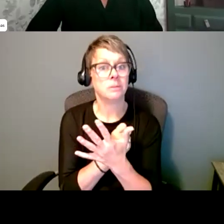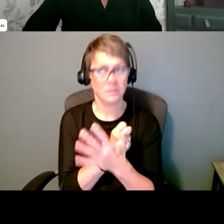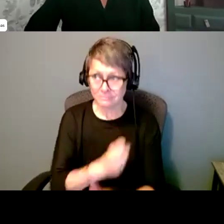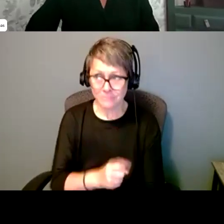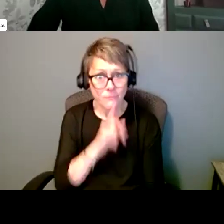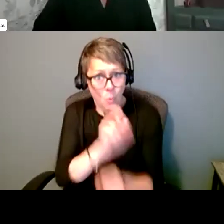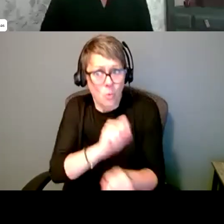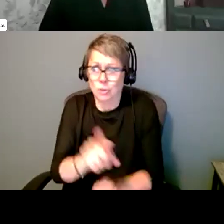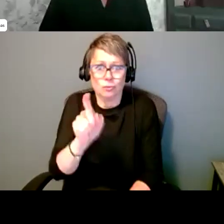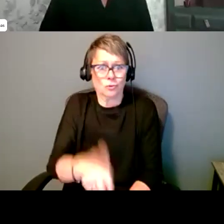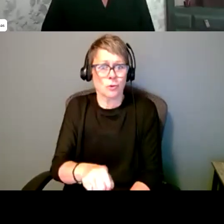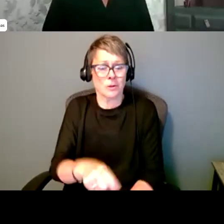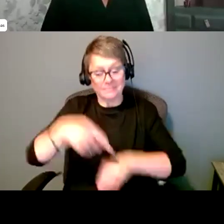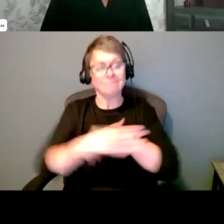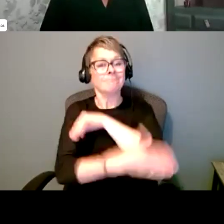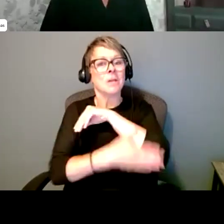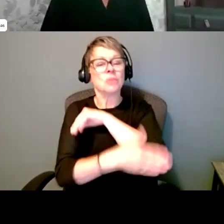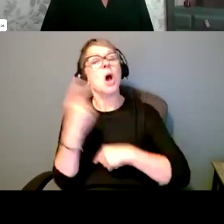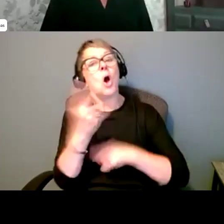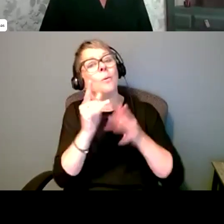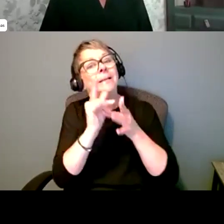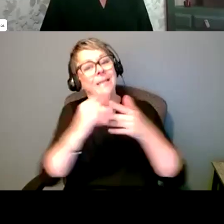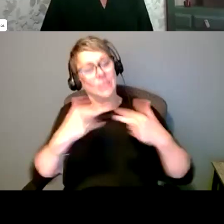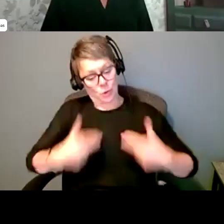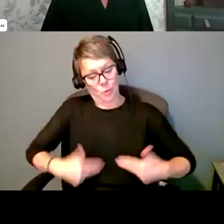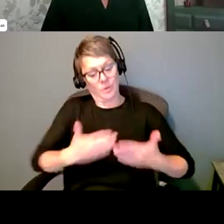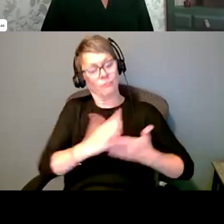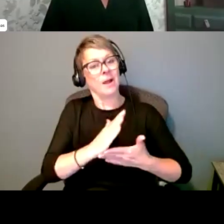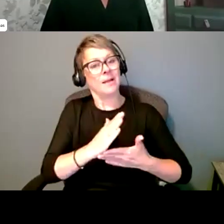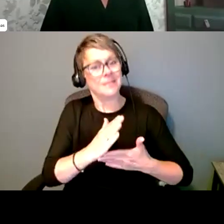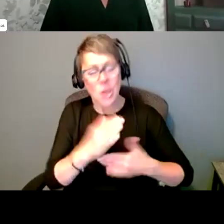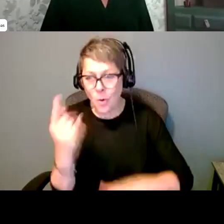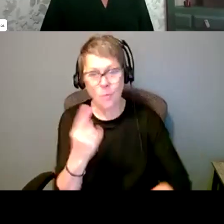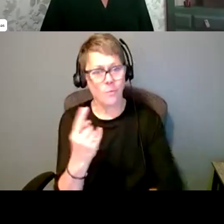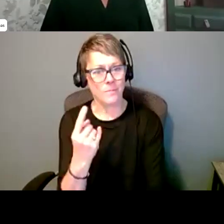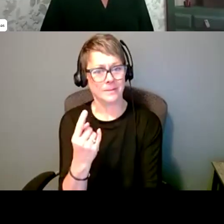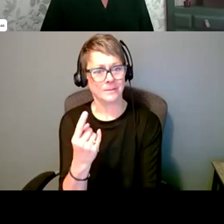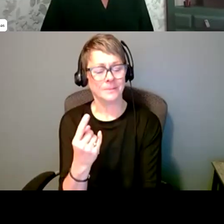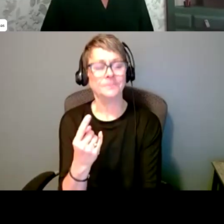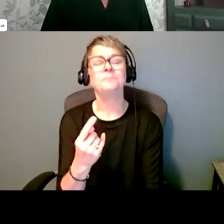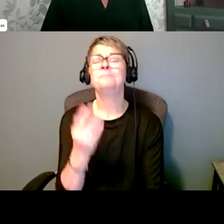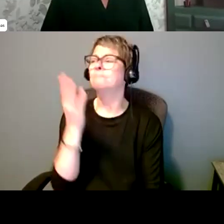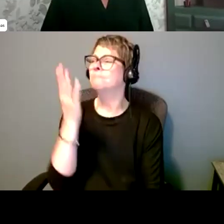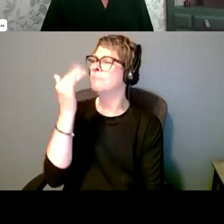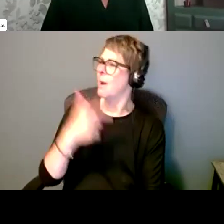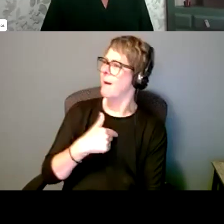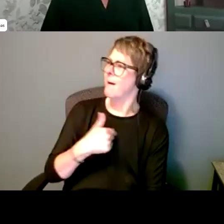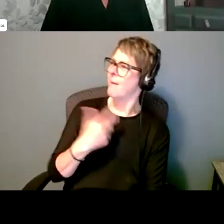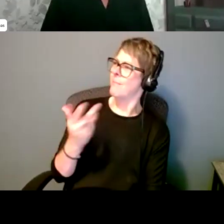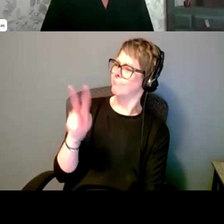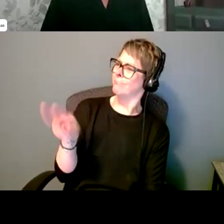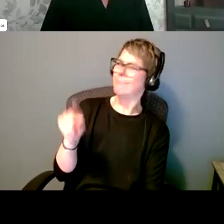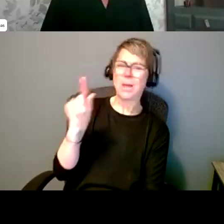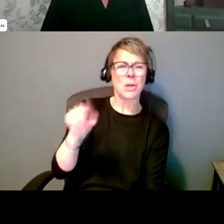our country has always been a leader in human rights. That is why I have a real problem with the fact that the government is